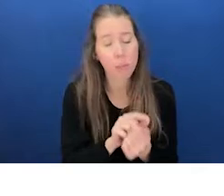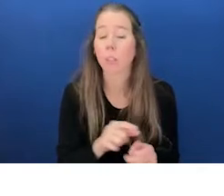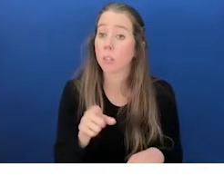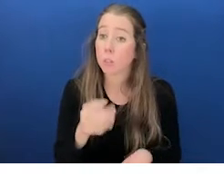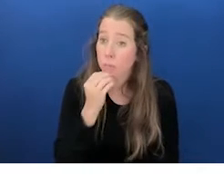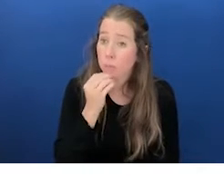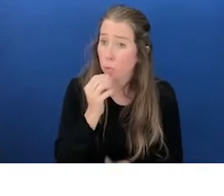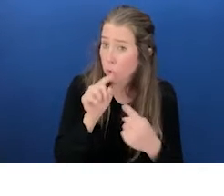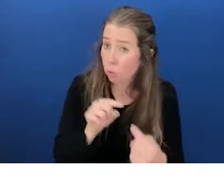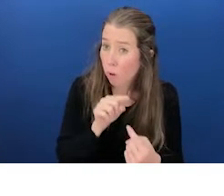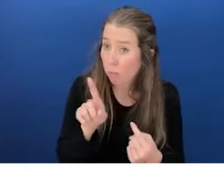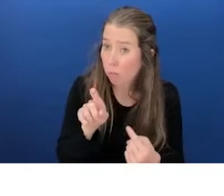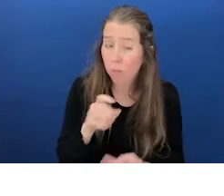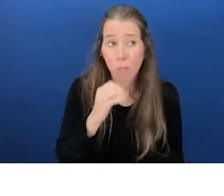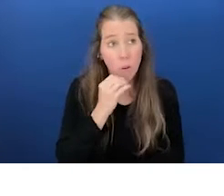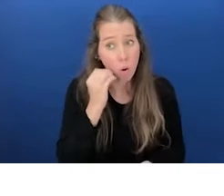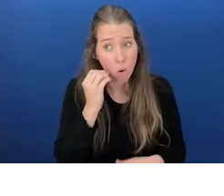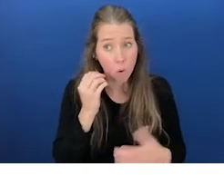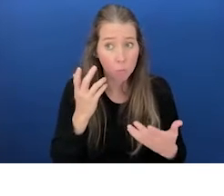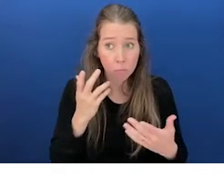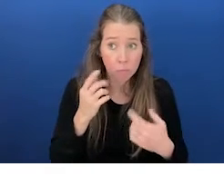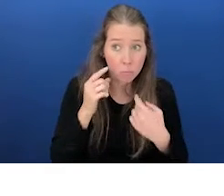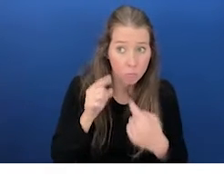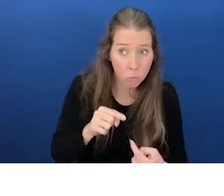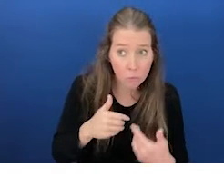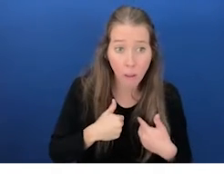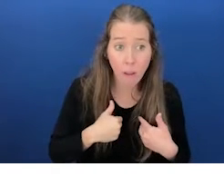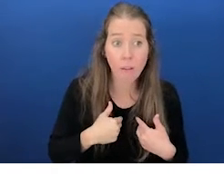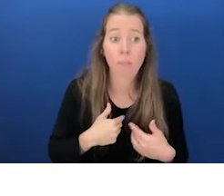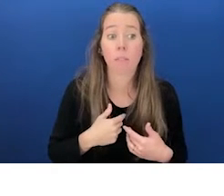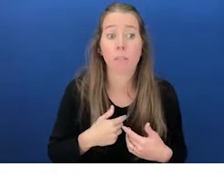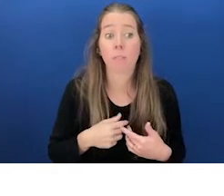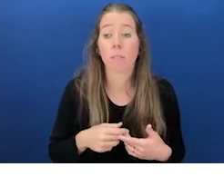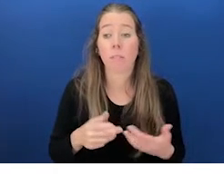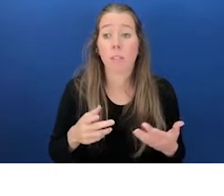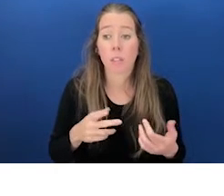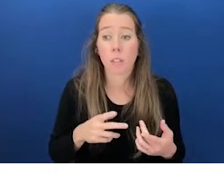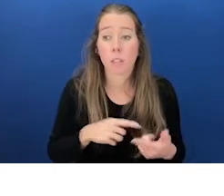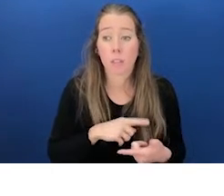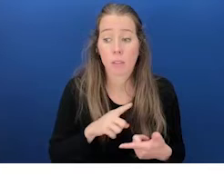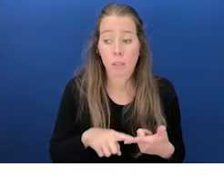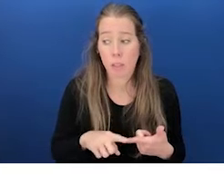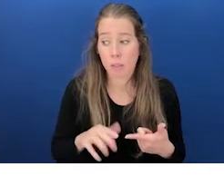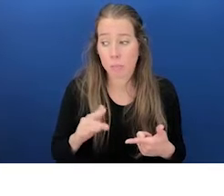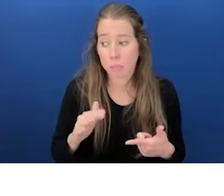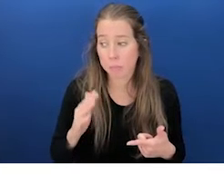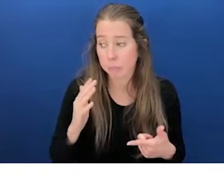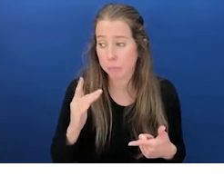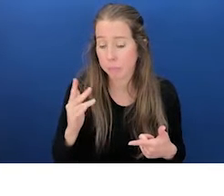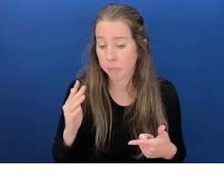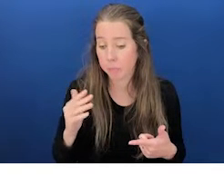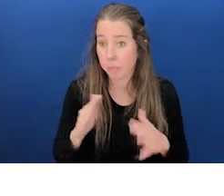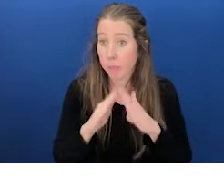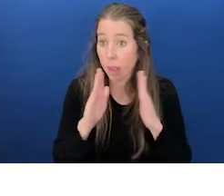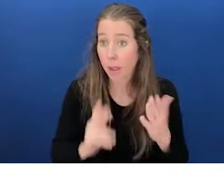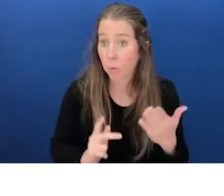food insecurity, housing insecurity? And if so, of course, when we had the housing